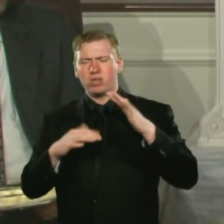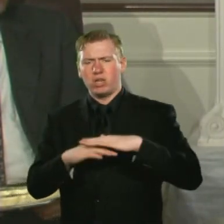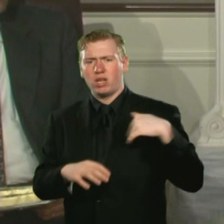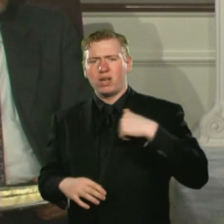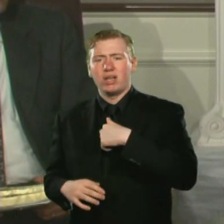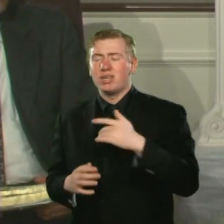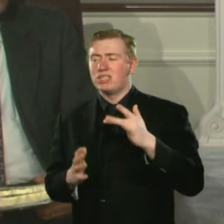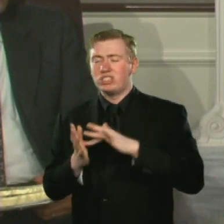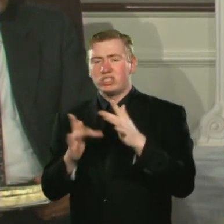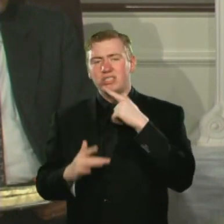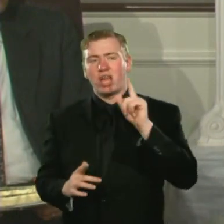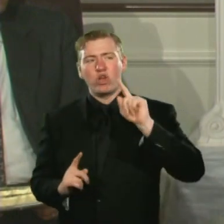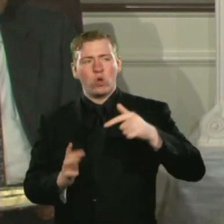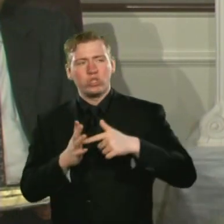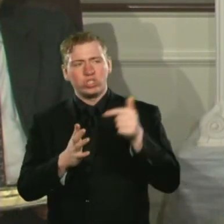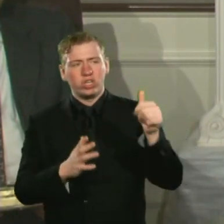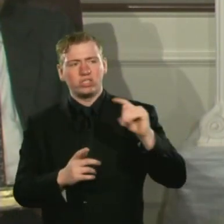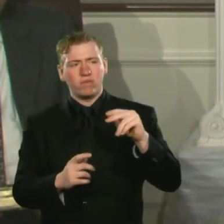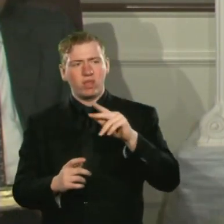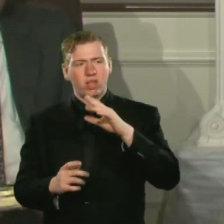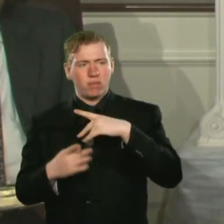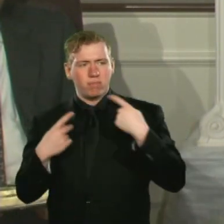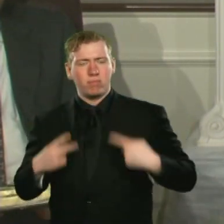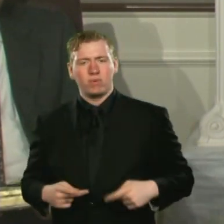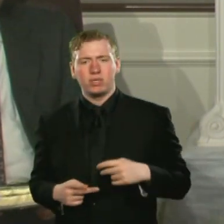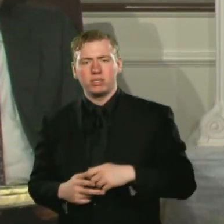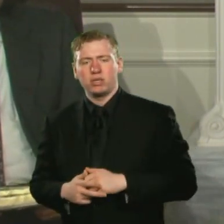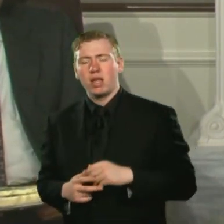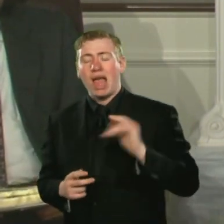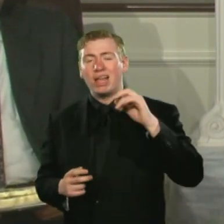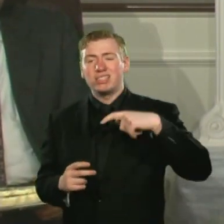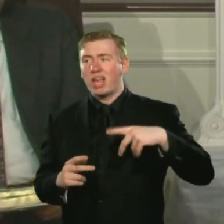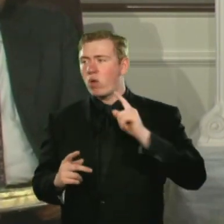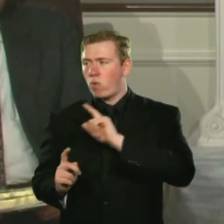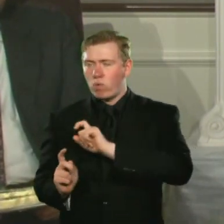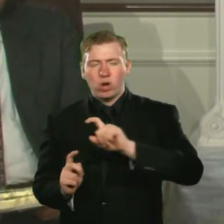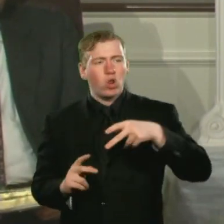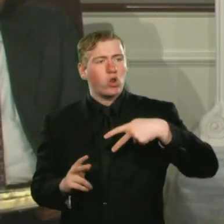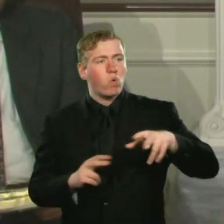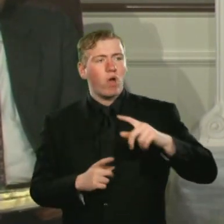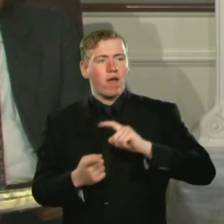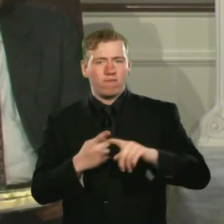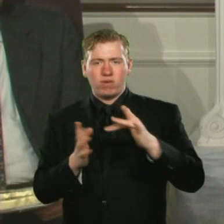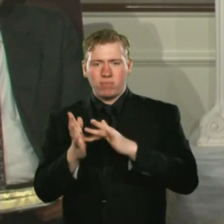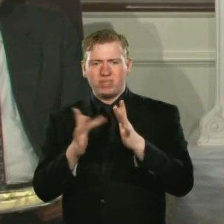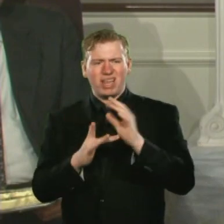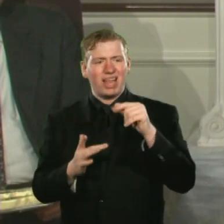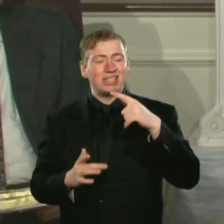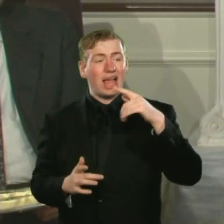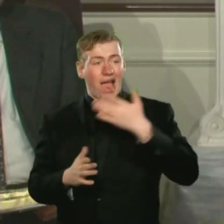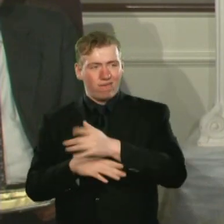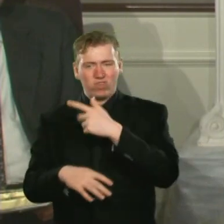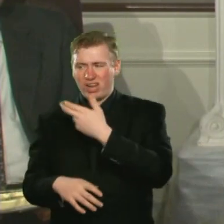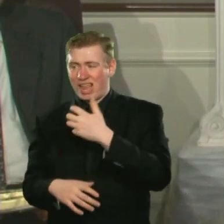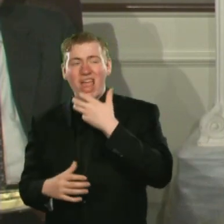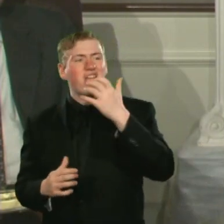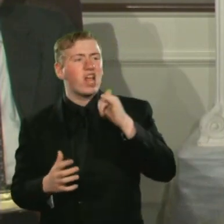priest. And as they turned to walk away from Jesus, after he yelled that to them at a